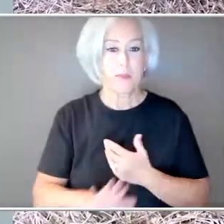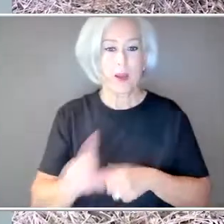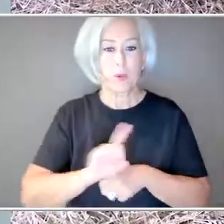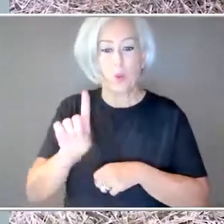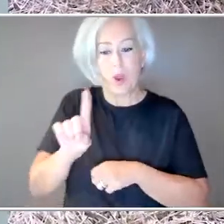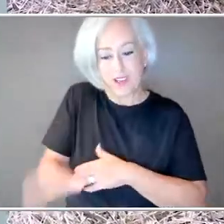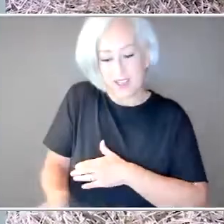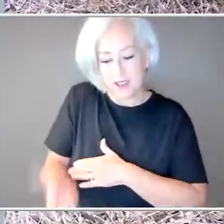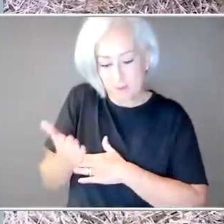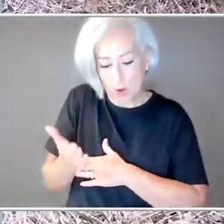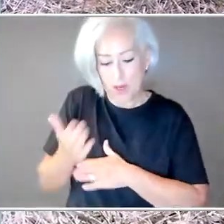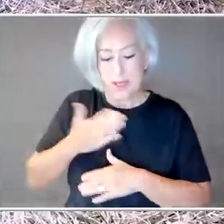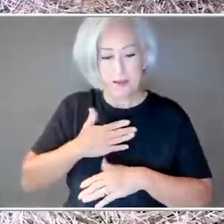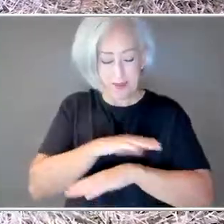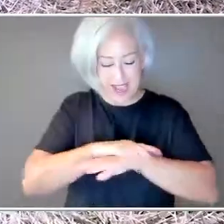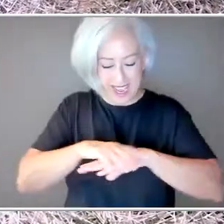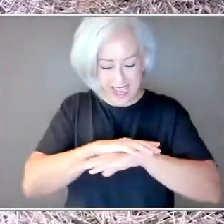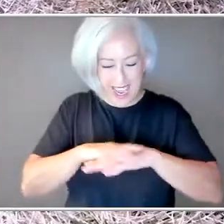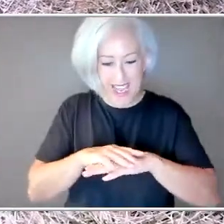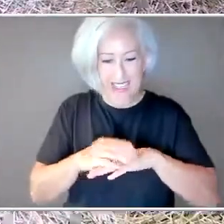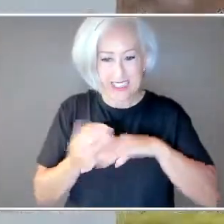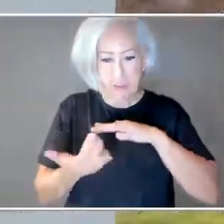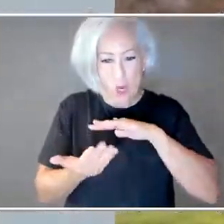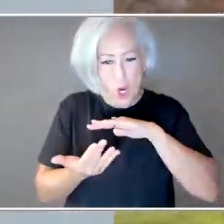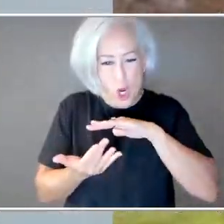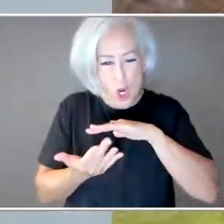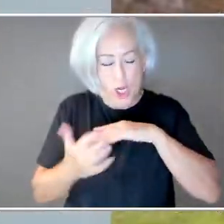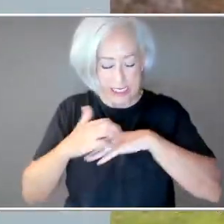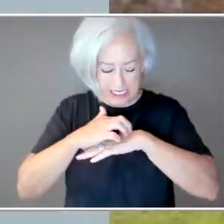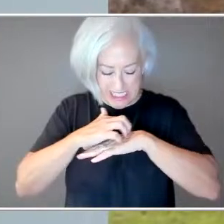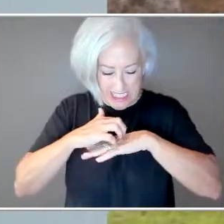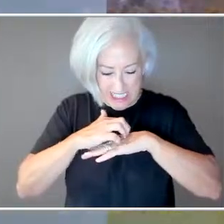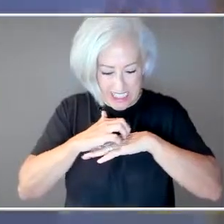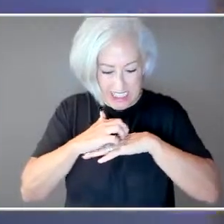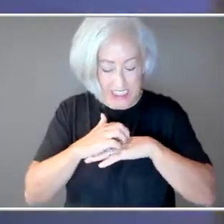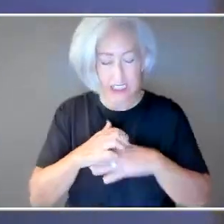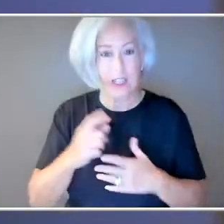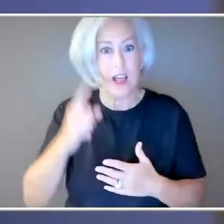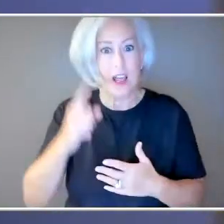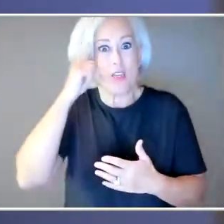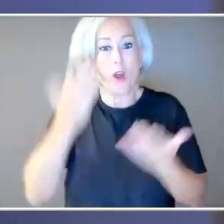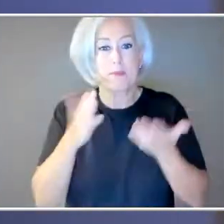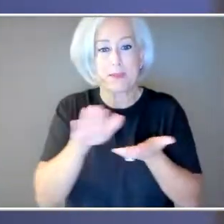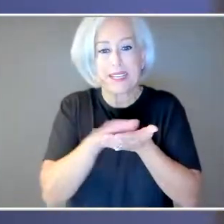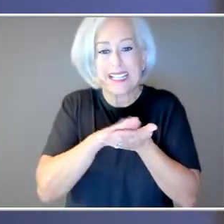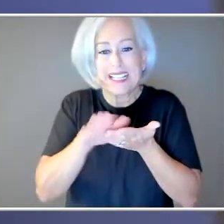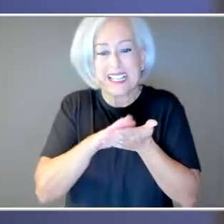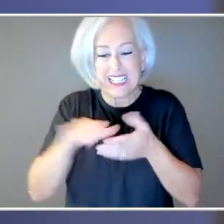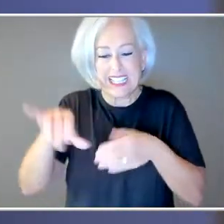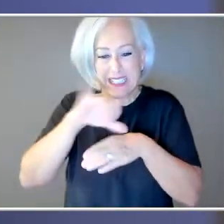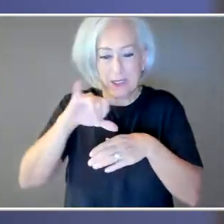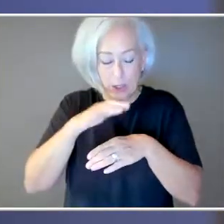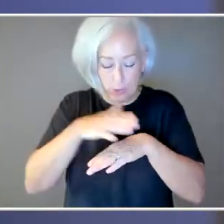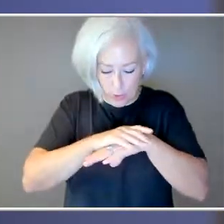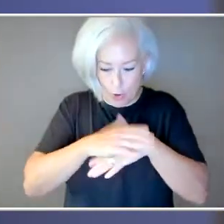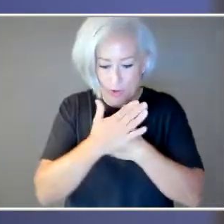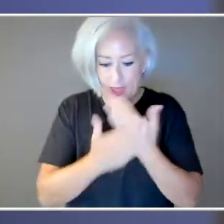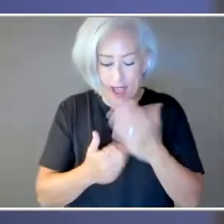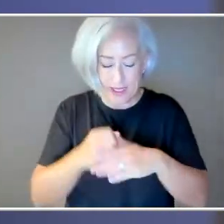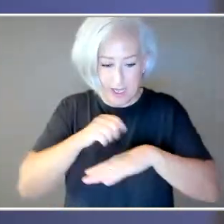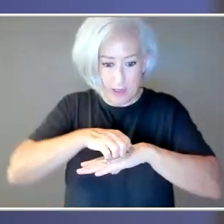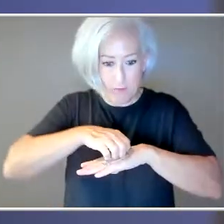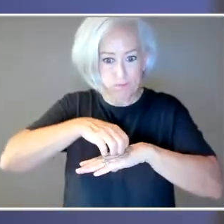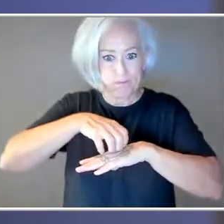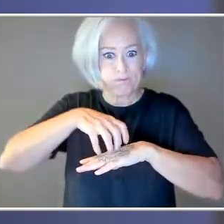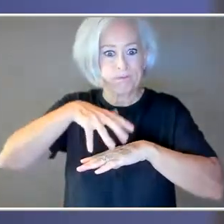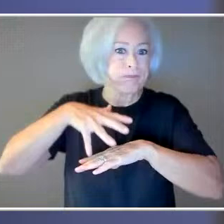hands were burning and itching. I thought I had cleaning solution on my hands, and they started swelling and turning red, and then I